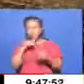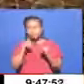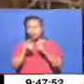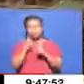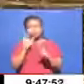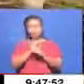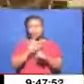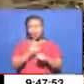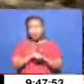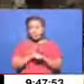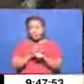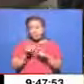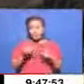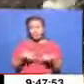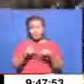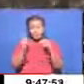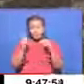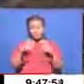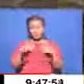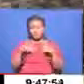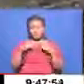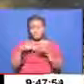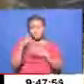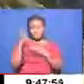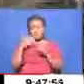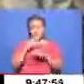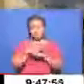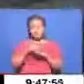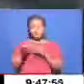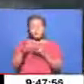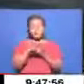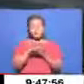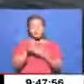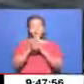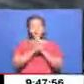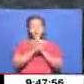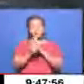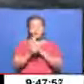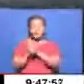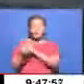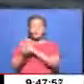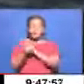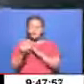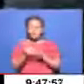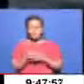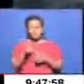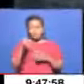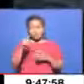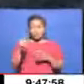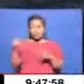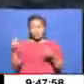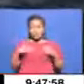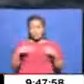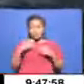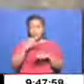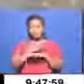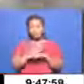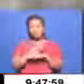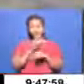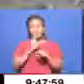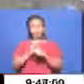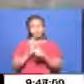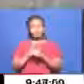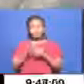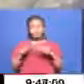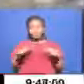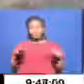lake this century, according to environmental experts. The lake, which supports more than a quarter million indigenous people directly, is a major player